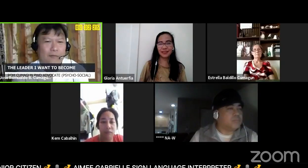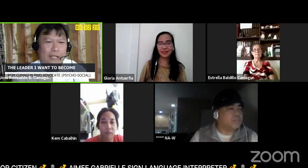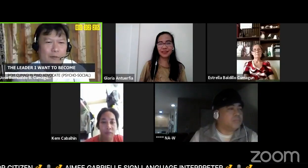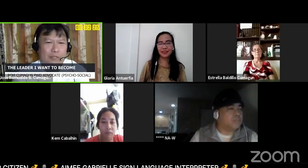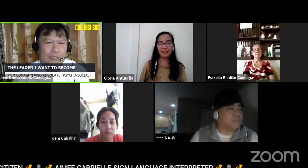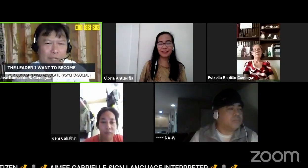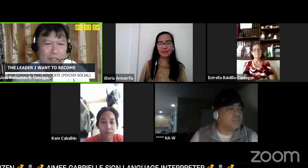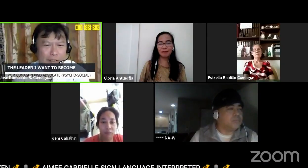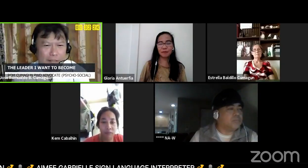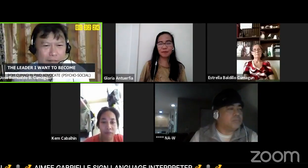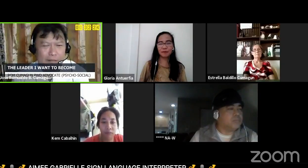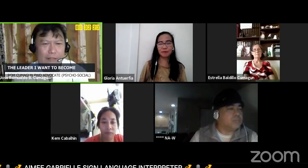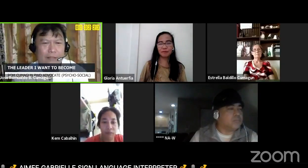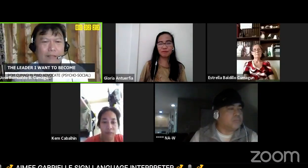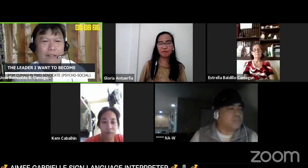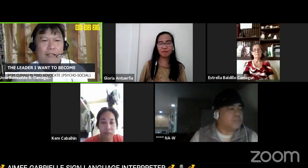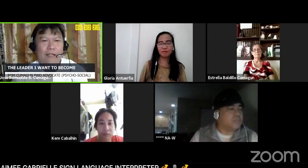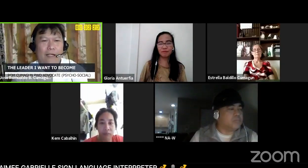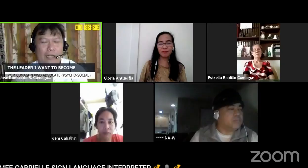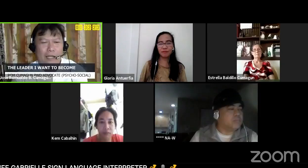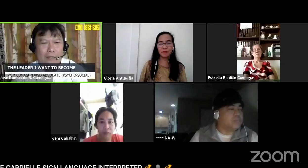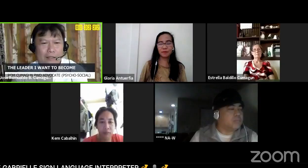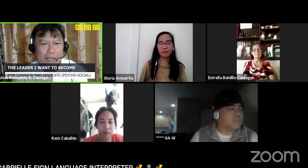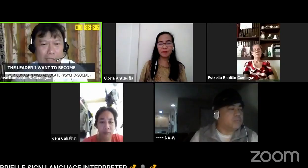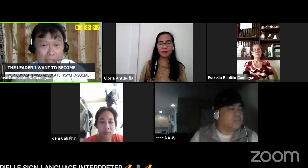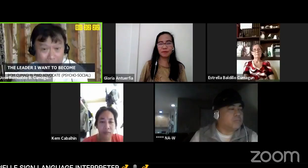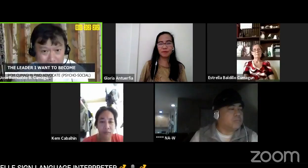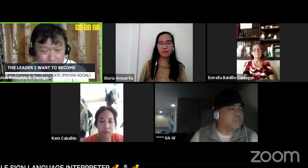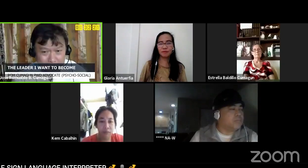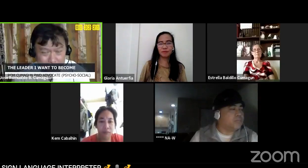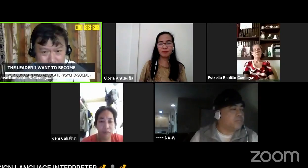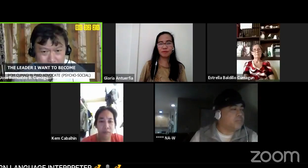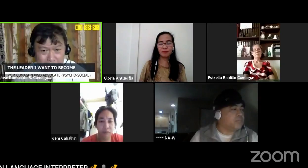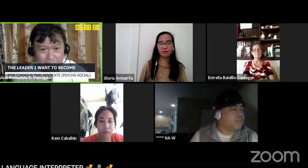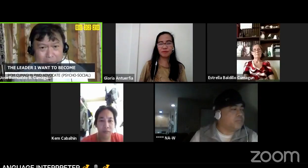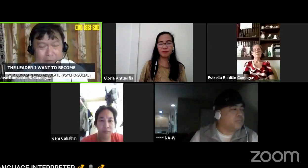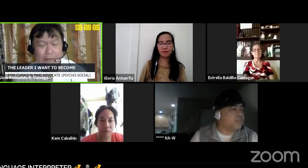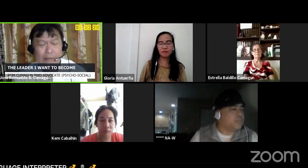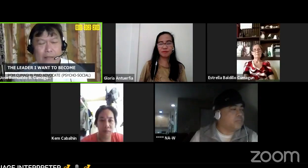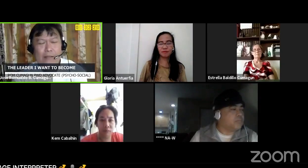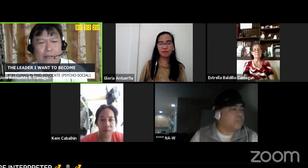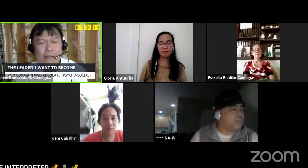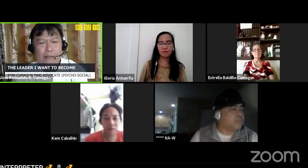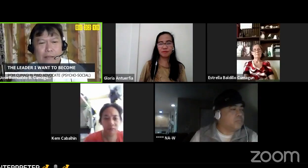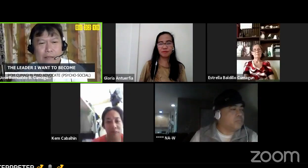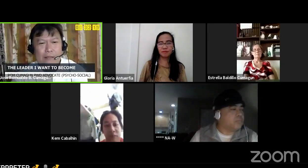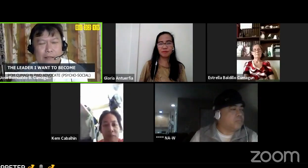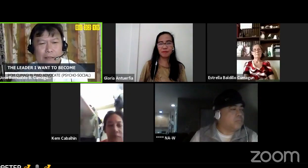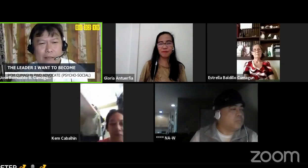in Bahrain. When I was in Bahrain, eh, I had another episode in Bahrain.